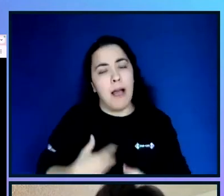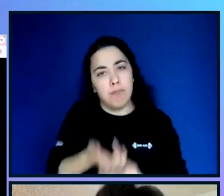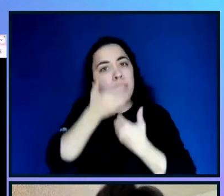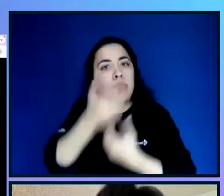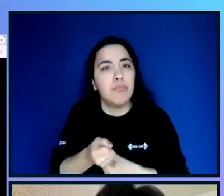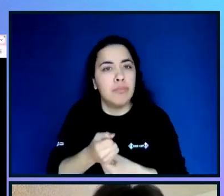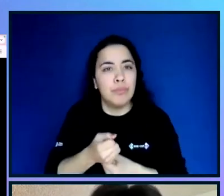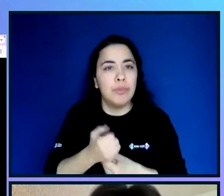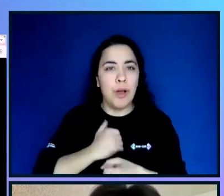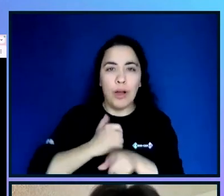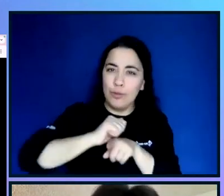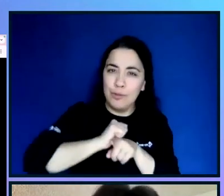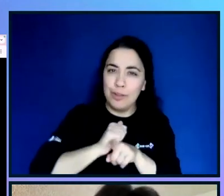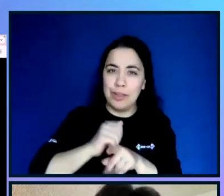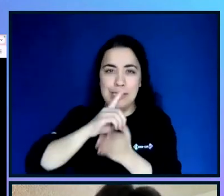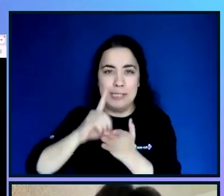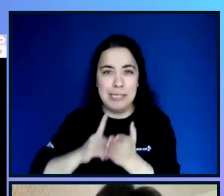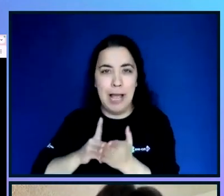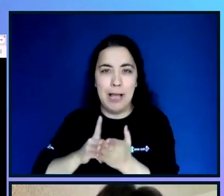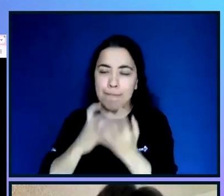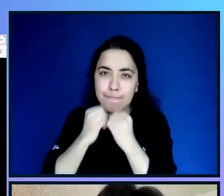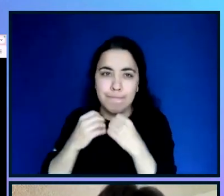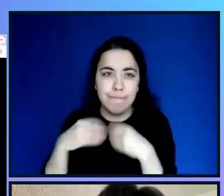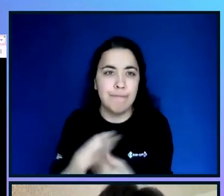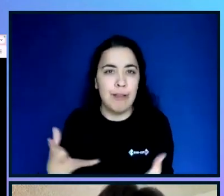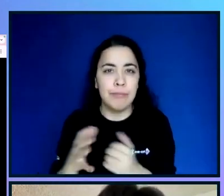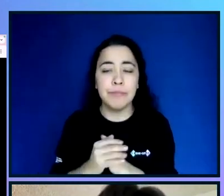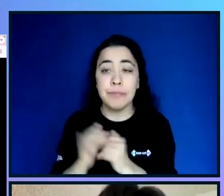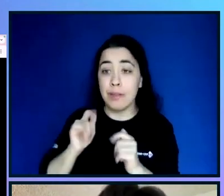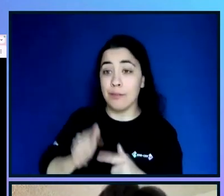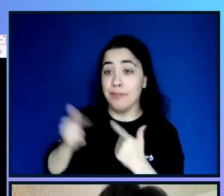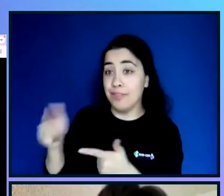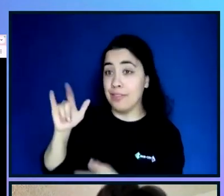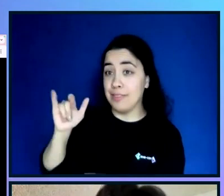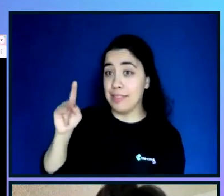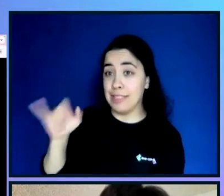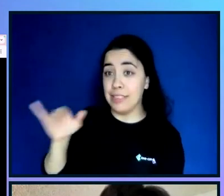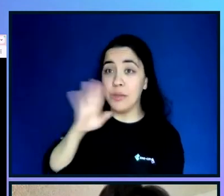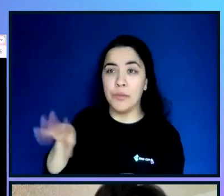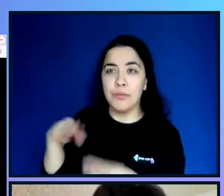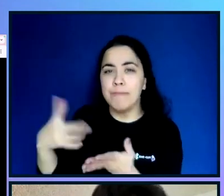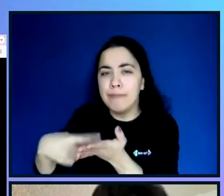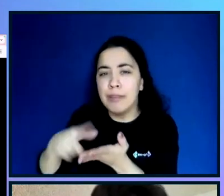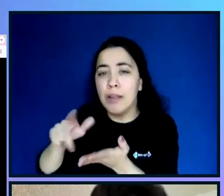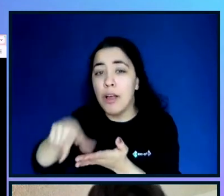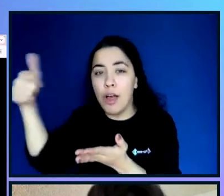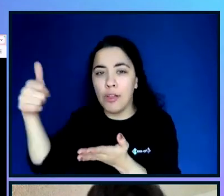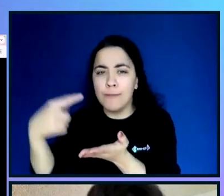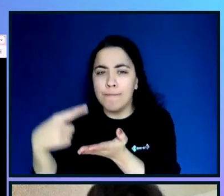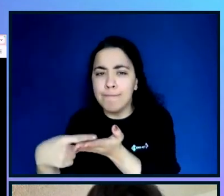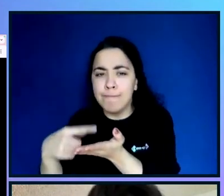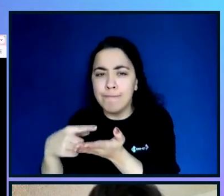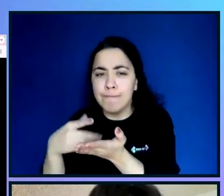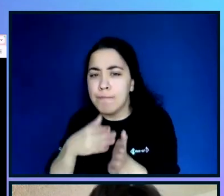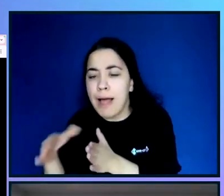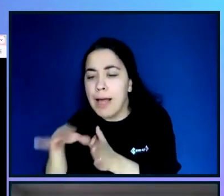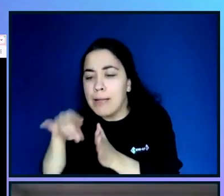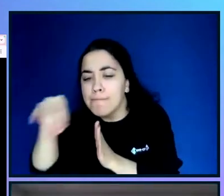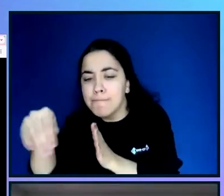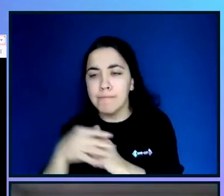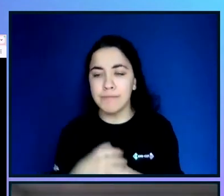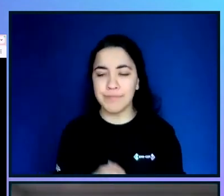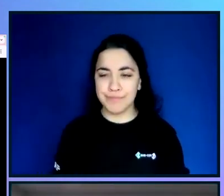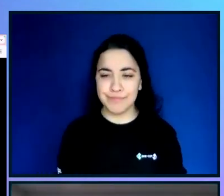design org. I'm going to pass it off to Lindsey to talk about the other seed that we had planted.